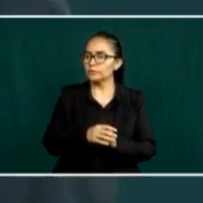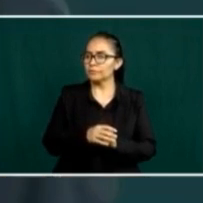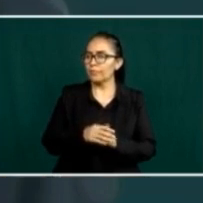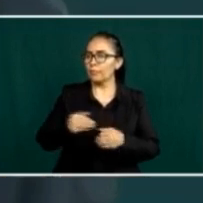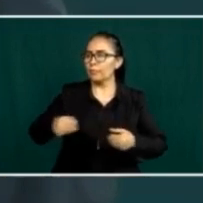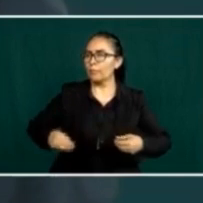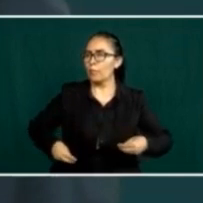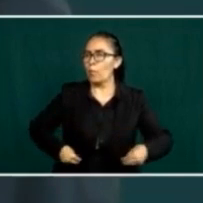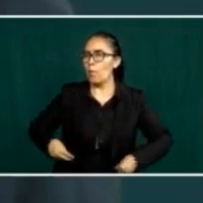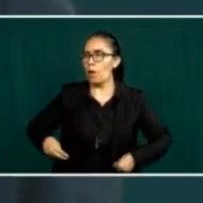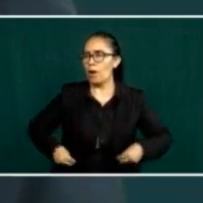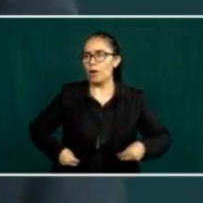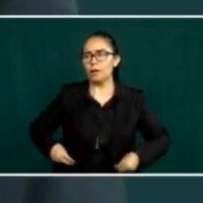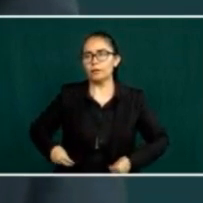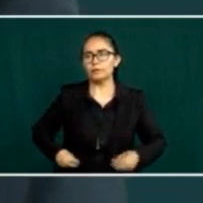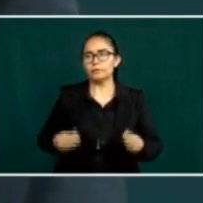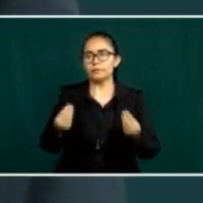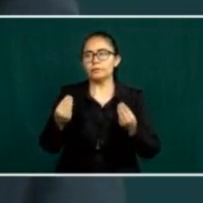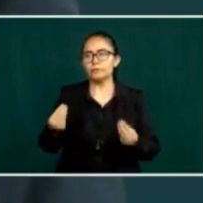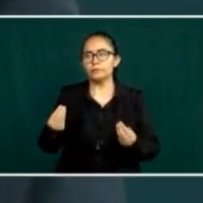because it bothers them so much